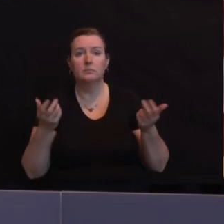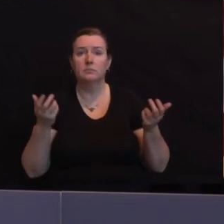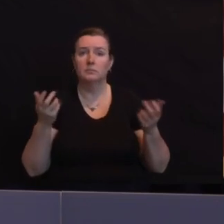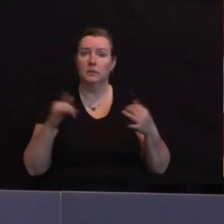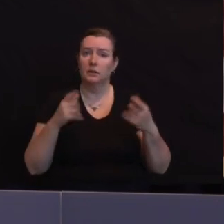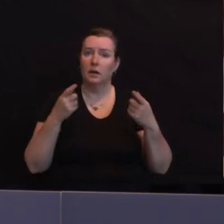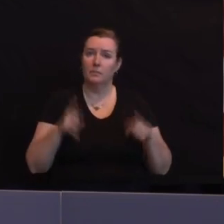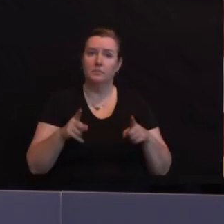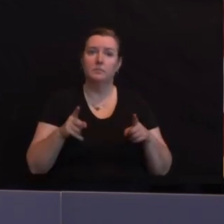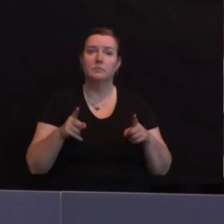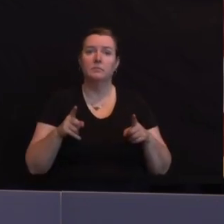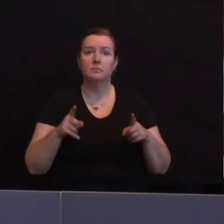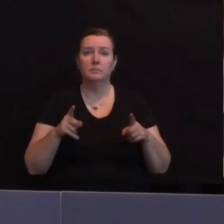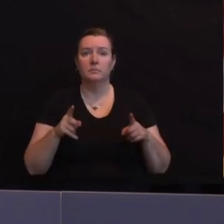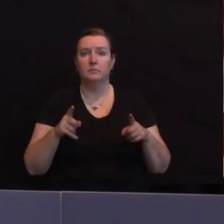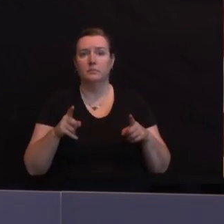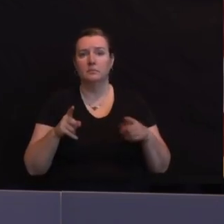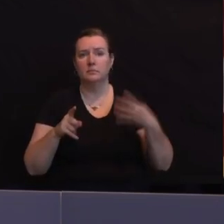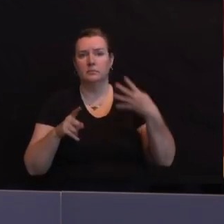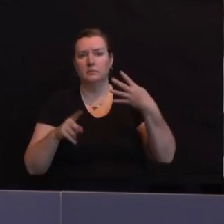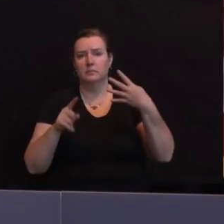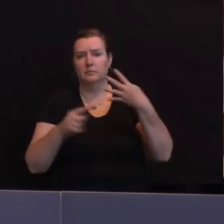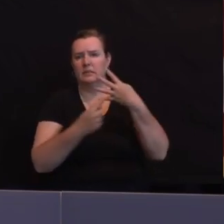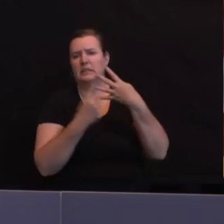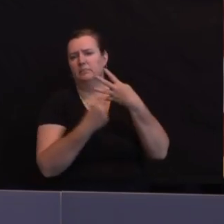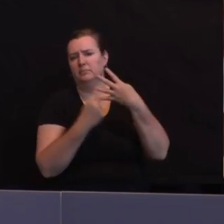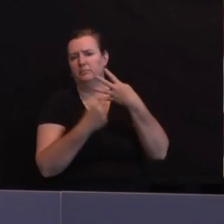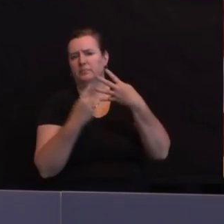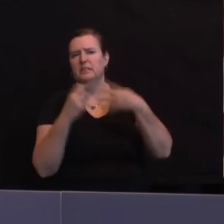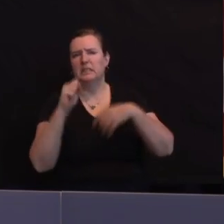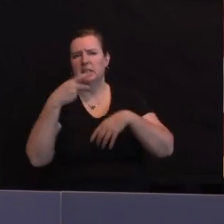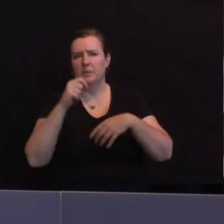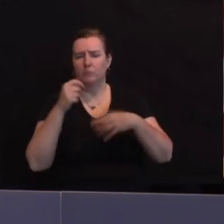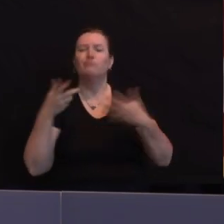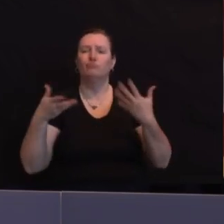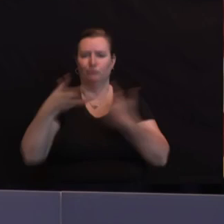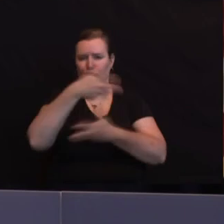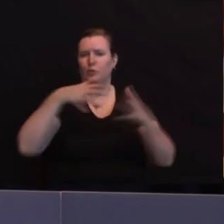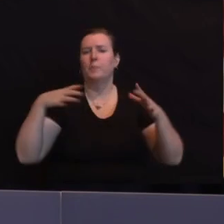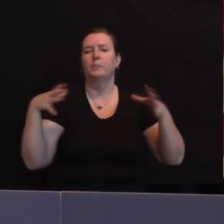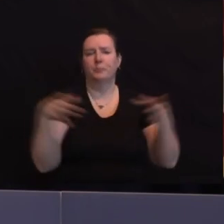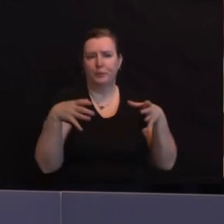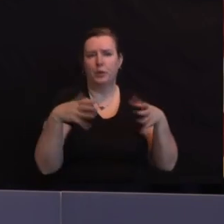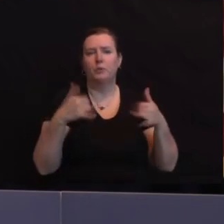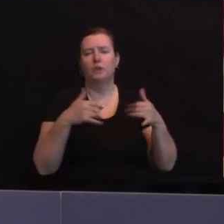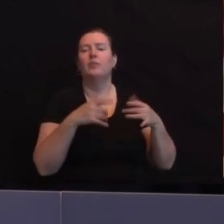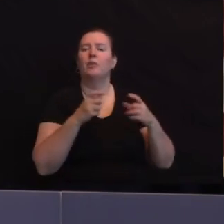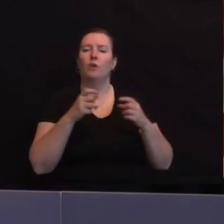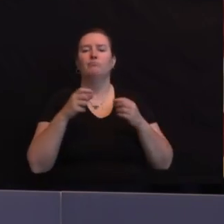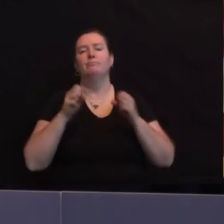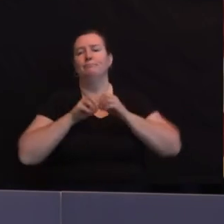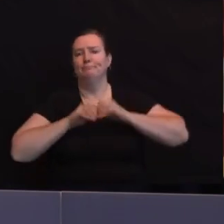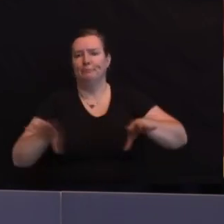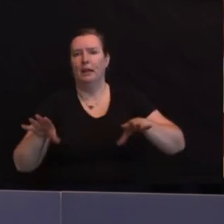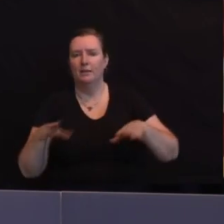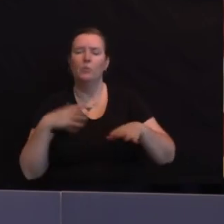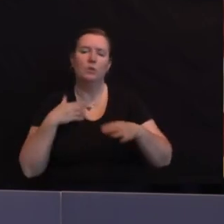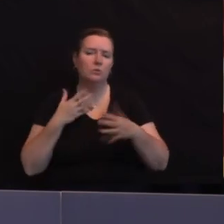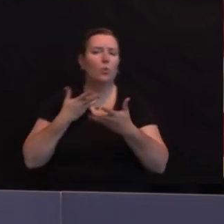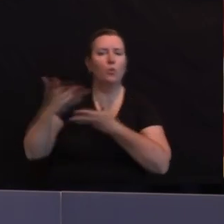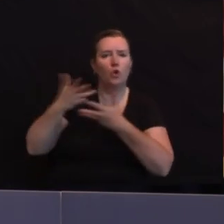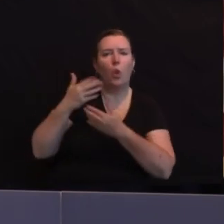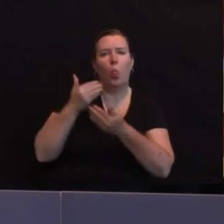late September. We are working closely with the local health department and other community leaders to increase testing, contact